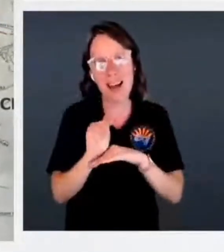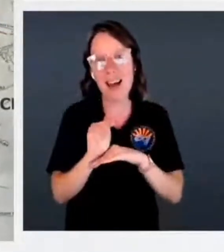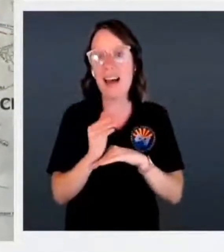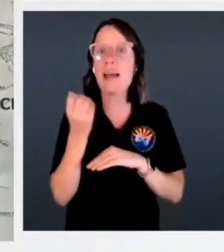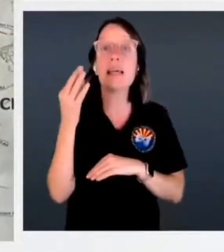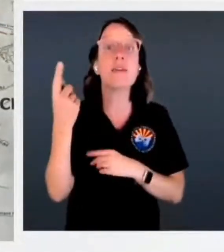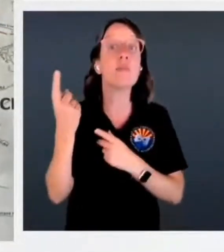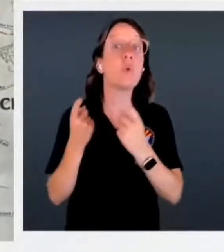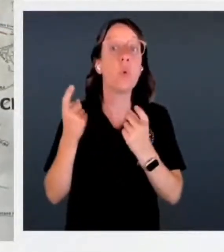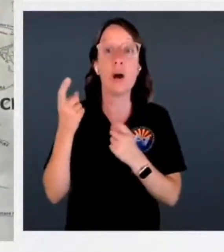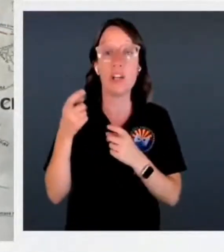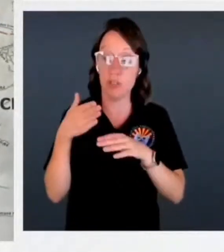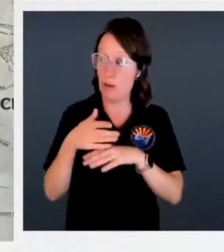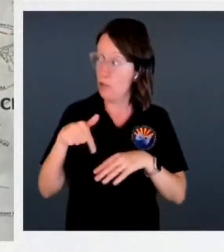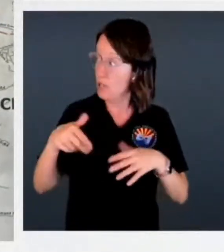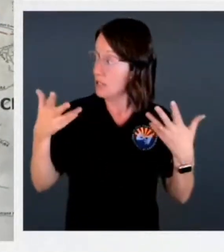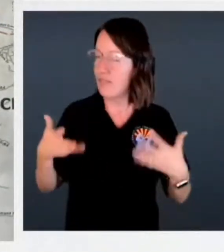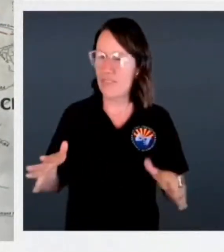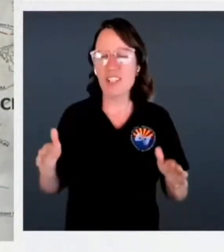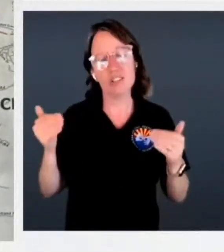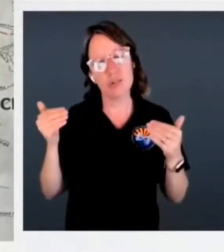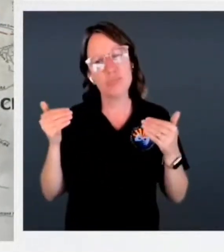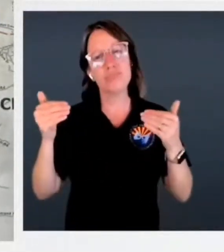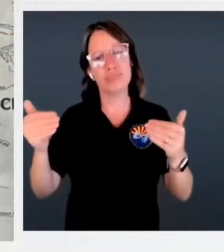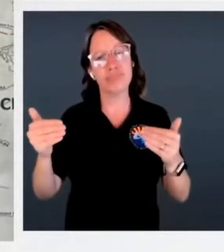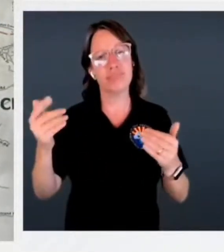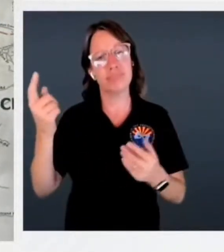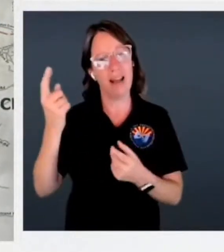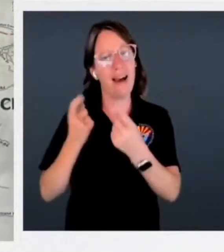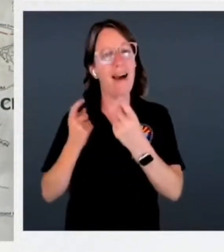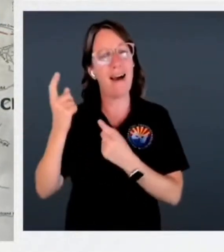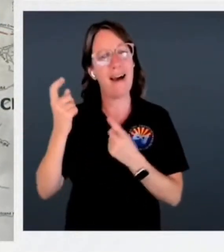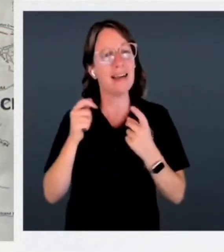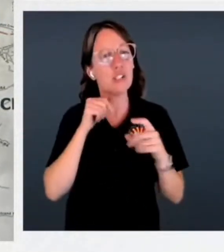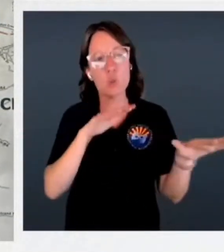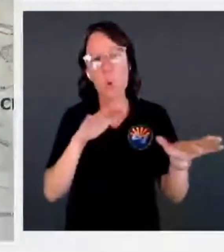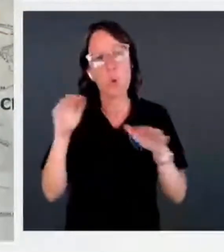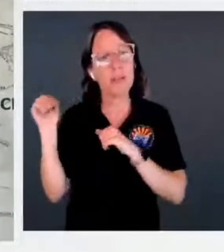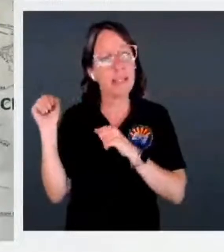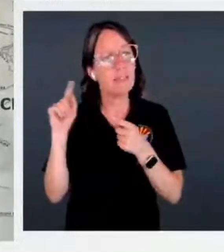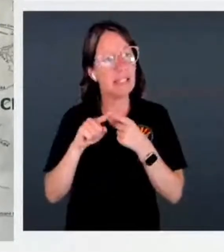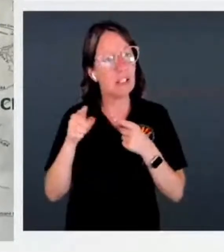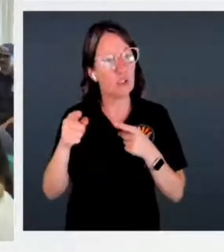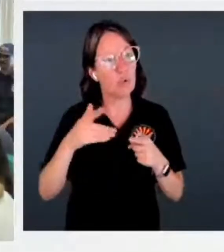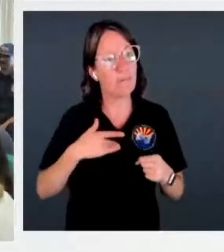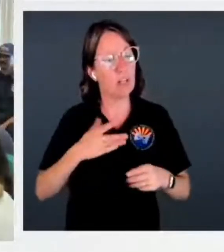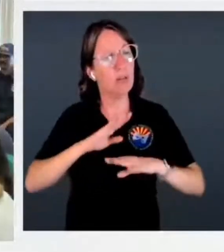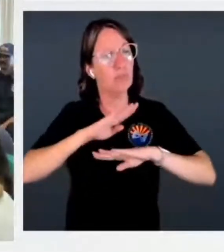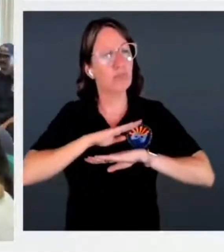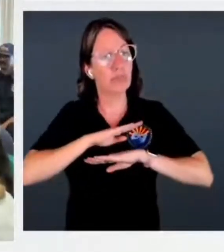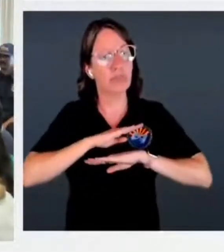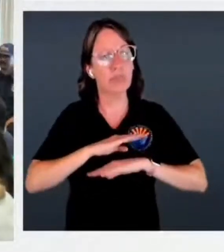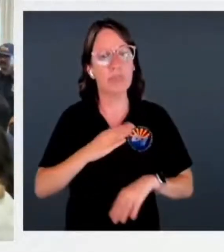feel free to ask, and don't leave till you get your answer to the question. Thank you.